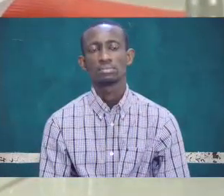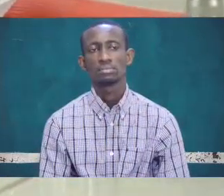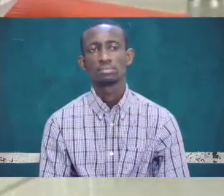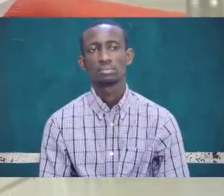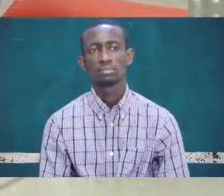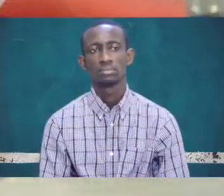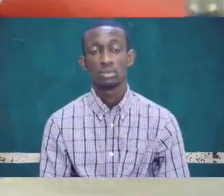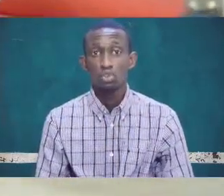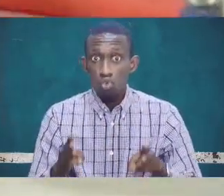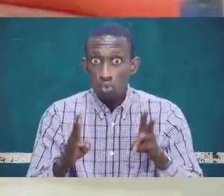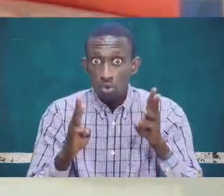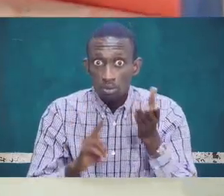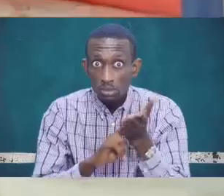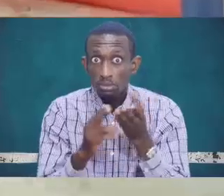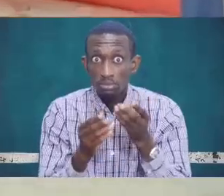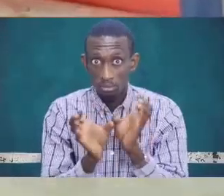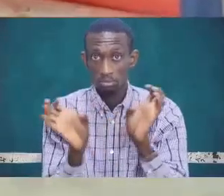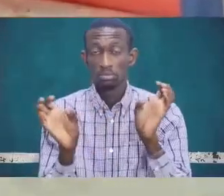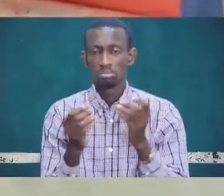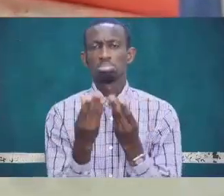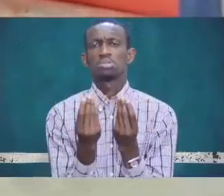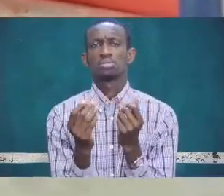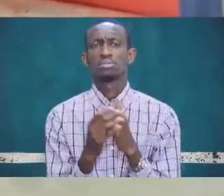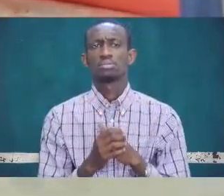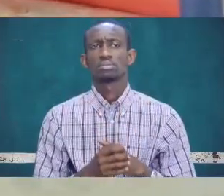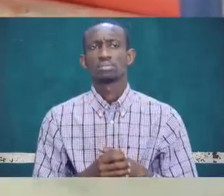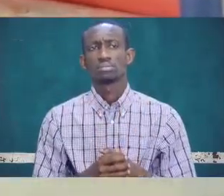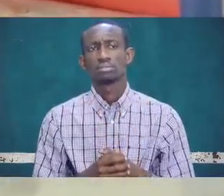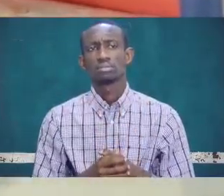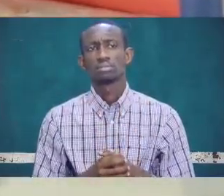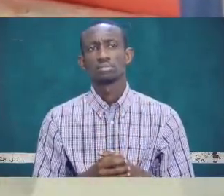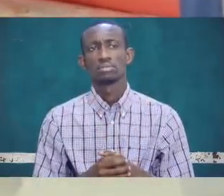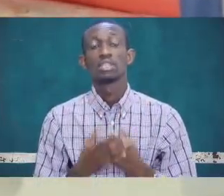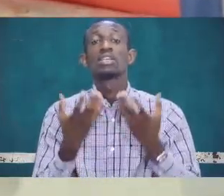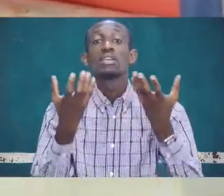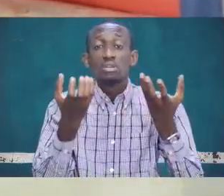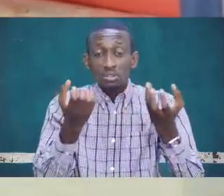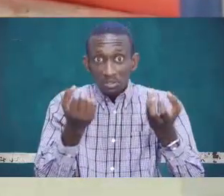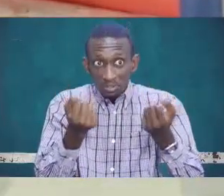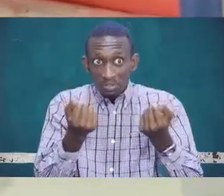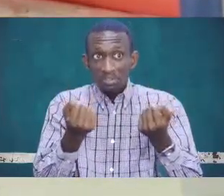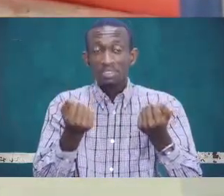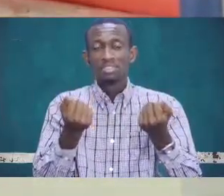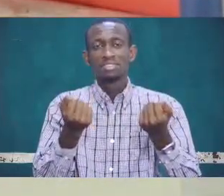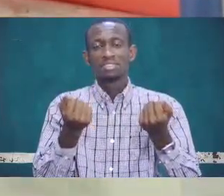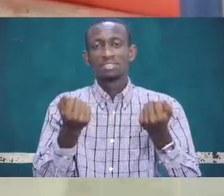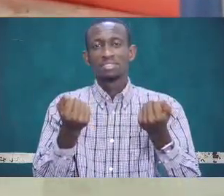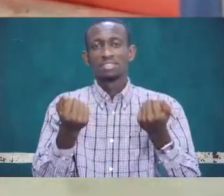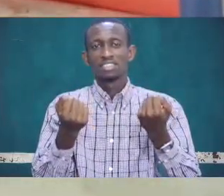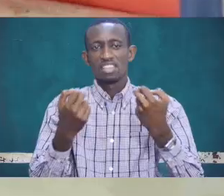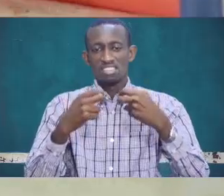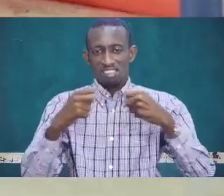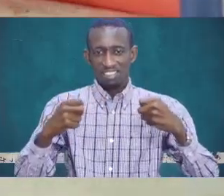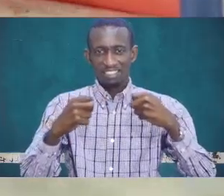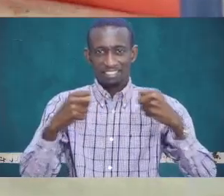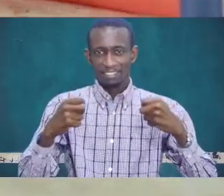So the method that we use is very simple. You use a magnet. And the magnet you are using, the only